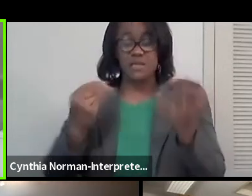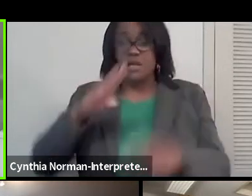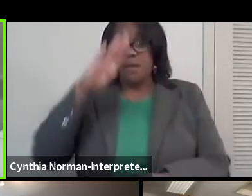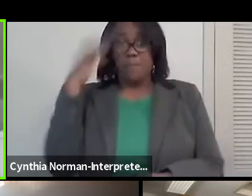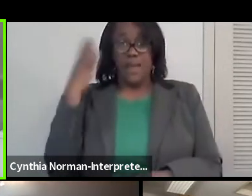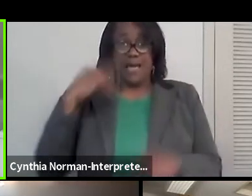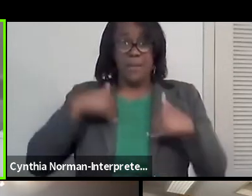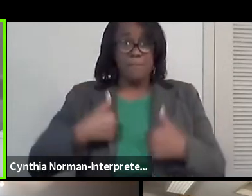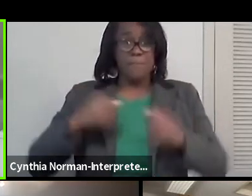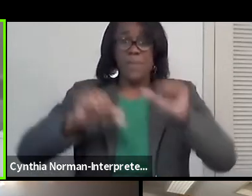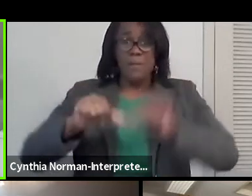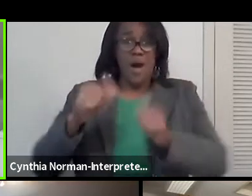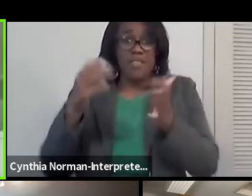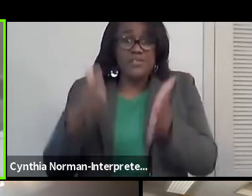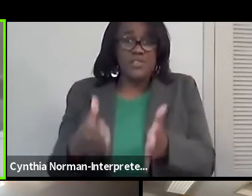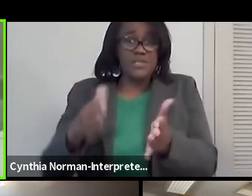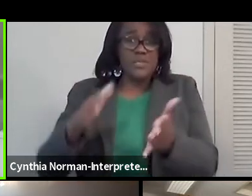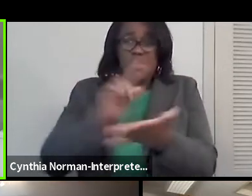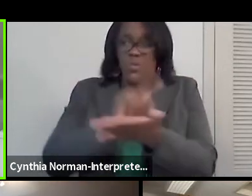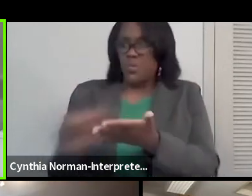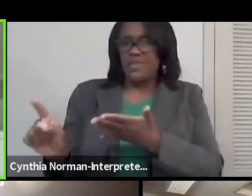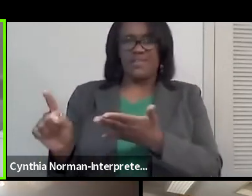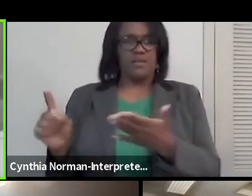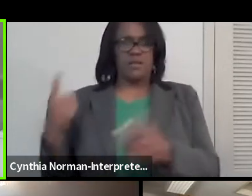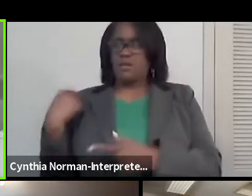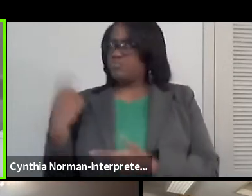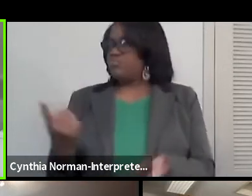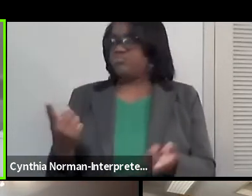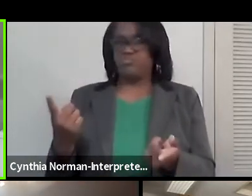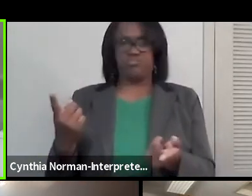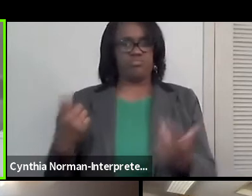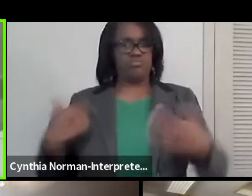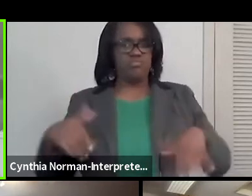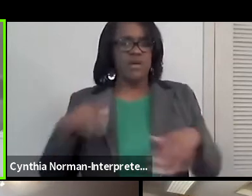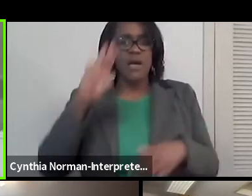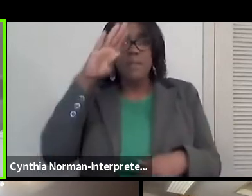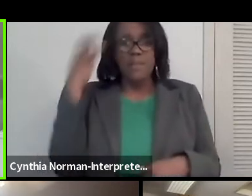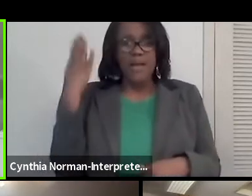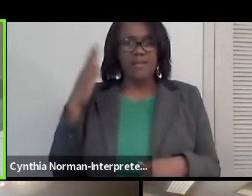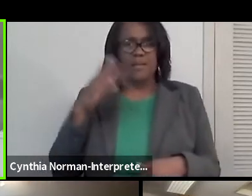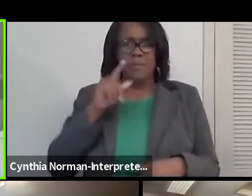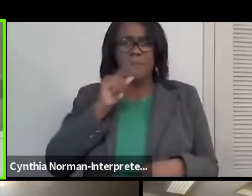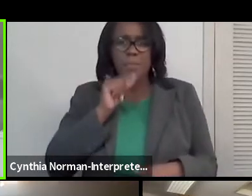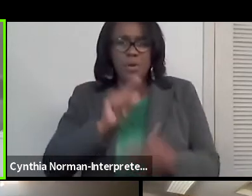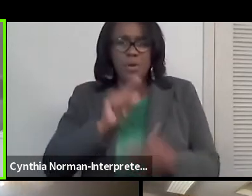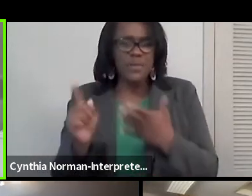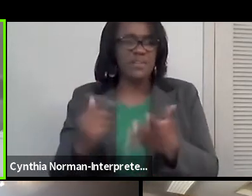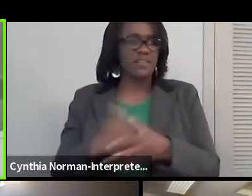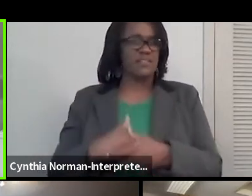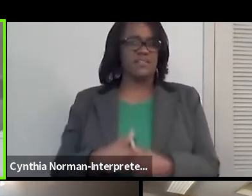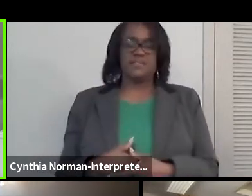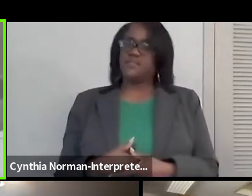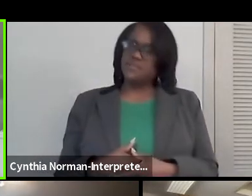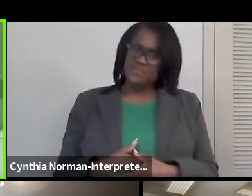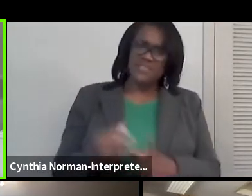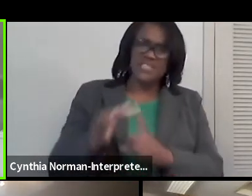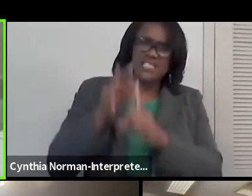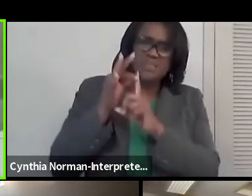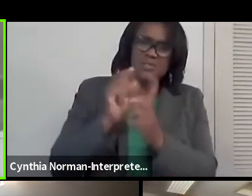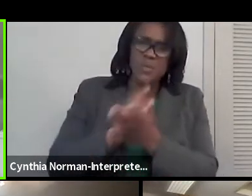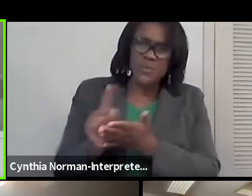all of these amazing weeks that have happened over the past few months, starting with Black Birders Week, I think that it's a really special week